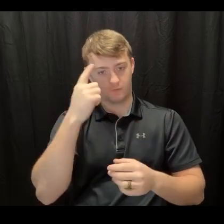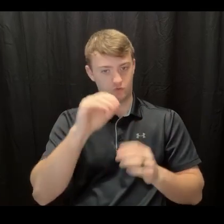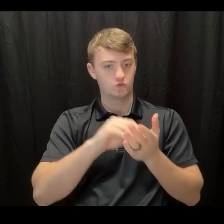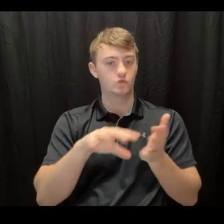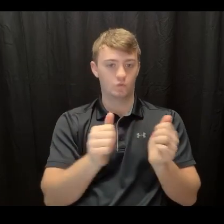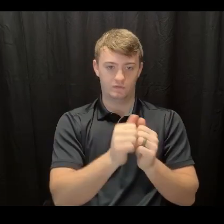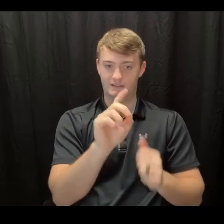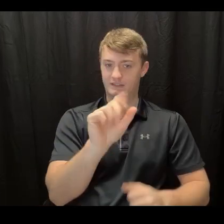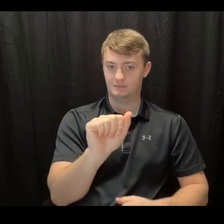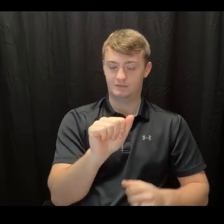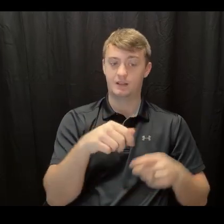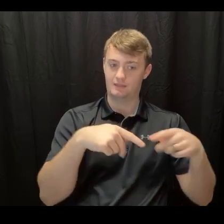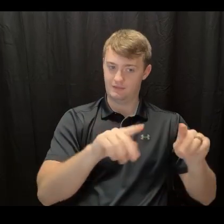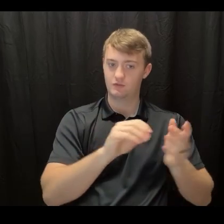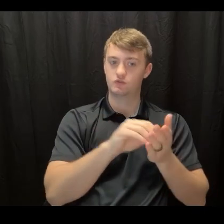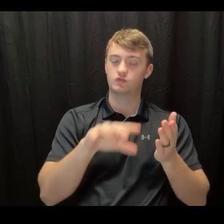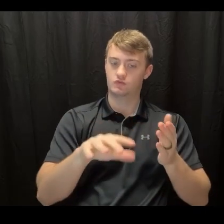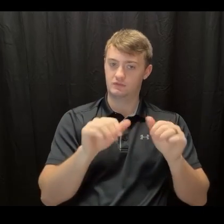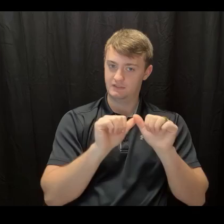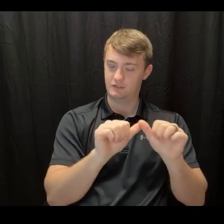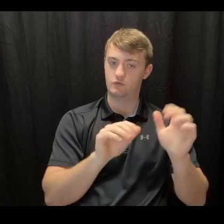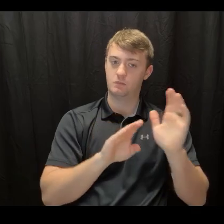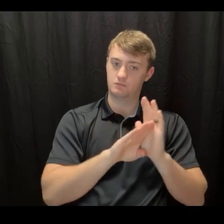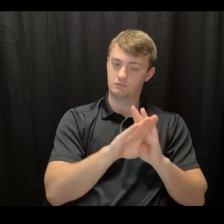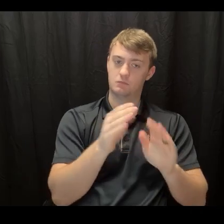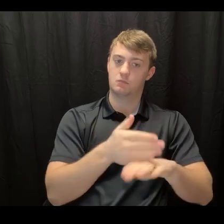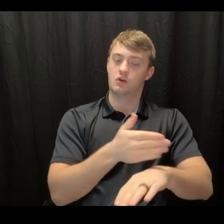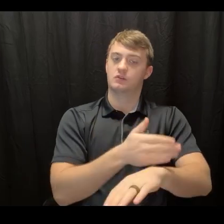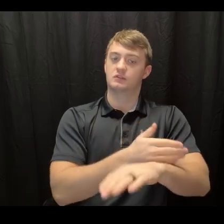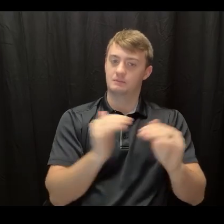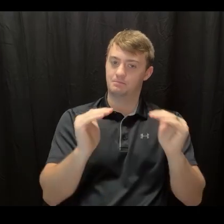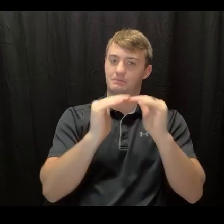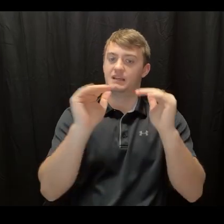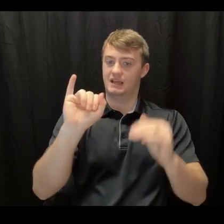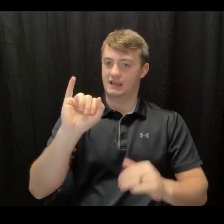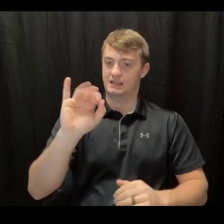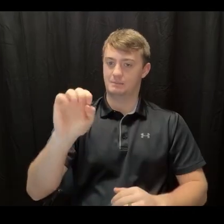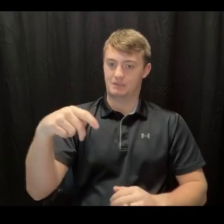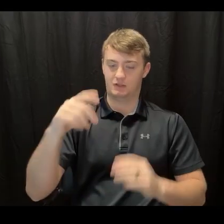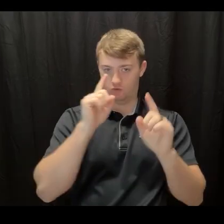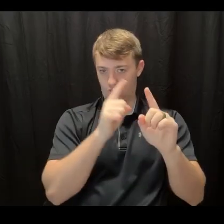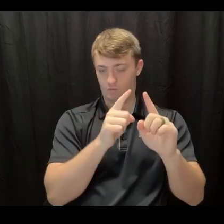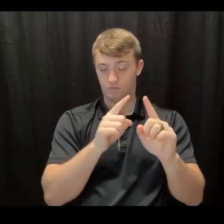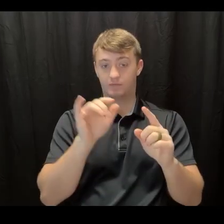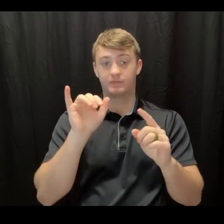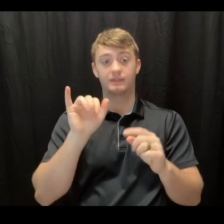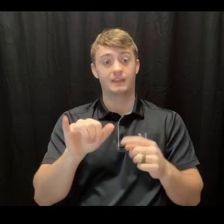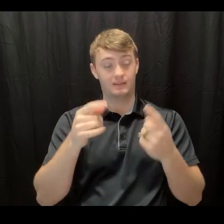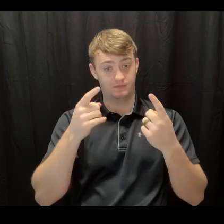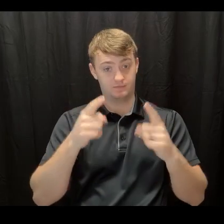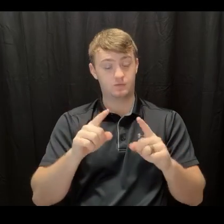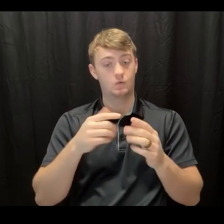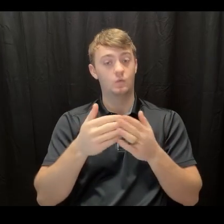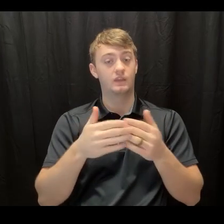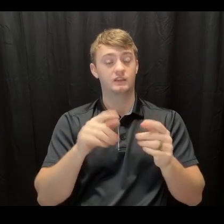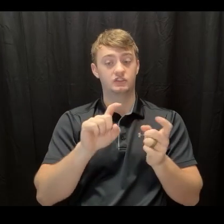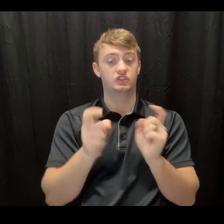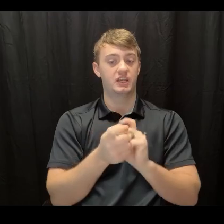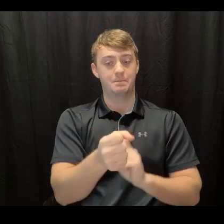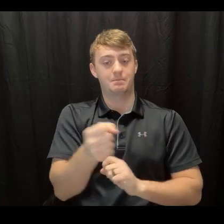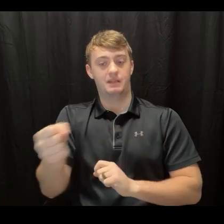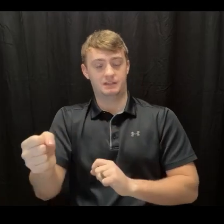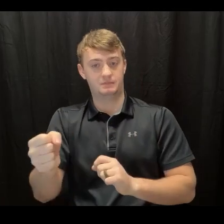students with disabilities to allow the student to continue to make progress towards meeting their IEP goals. This occurs whether a change in